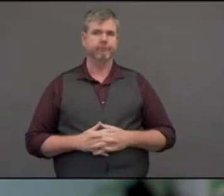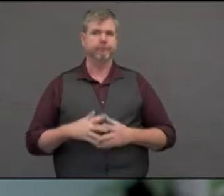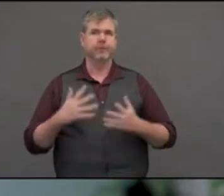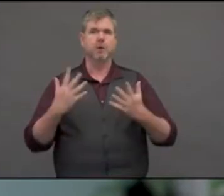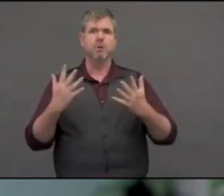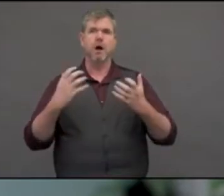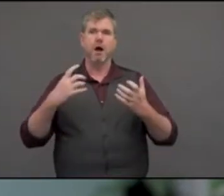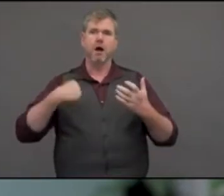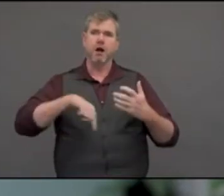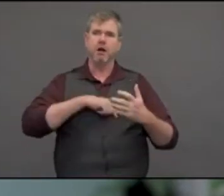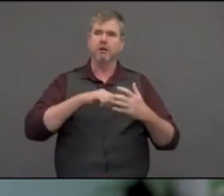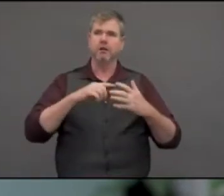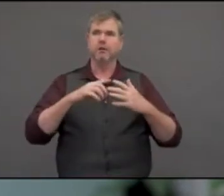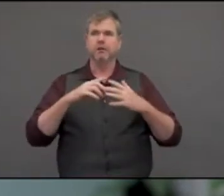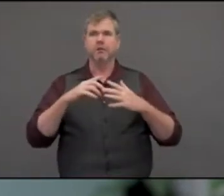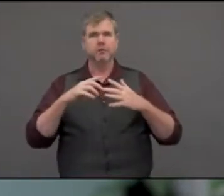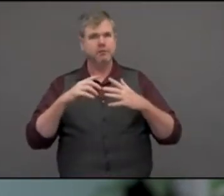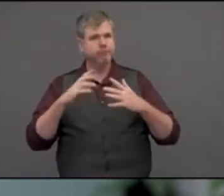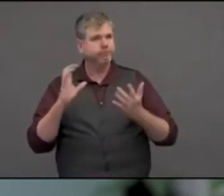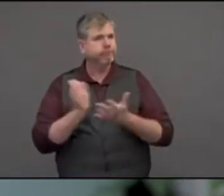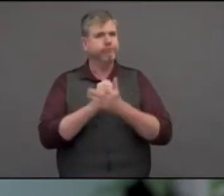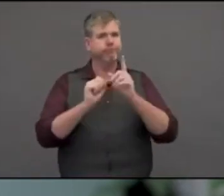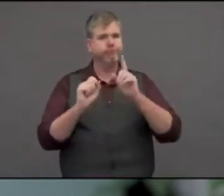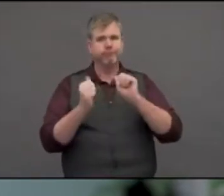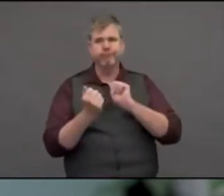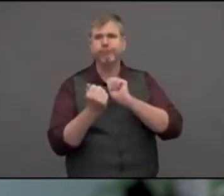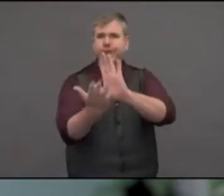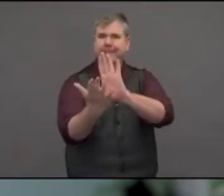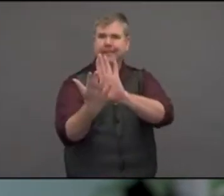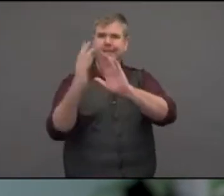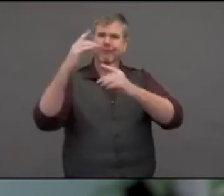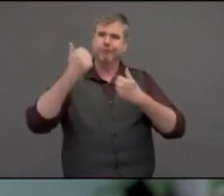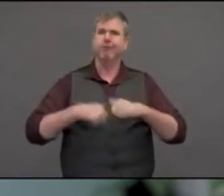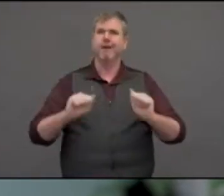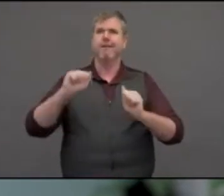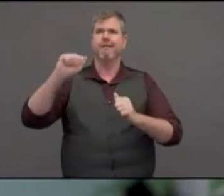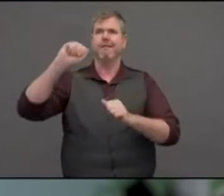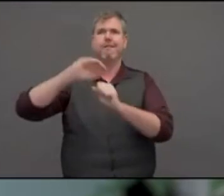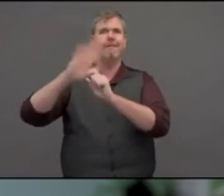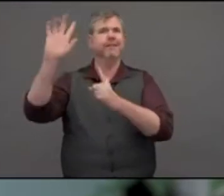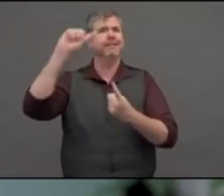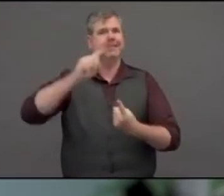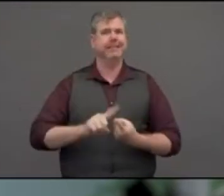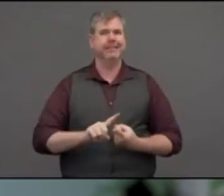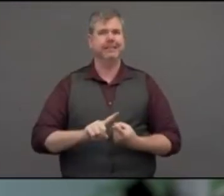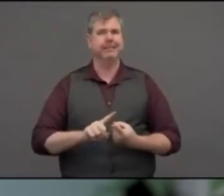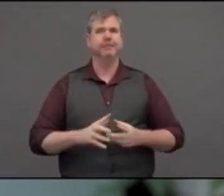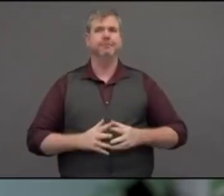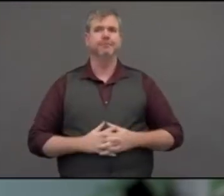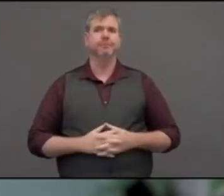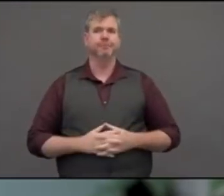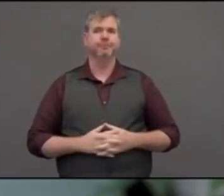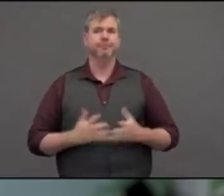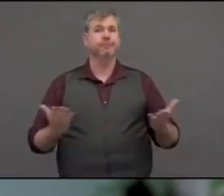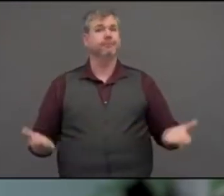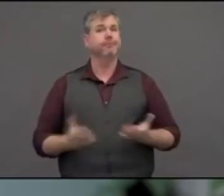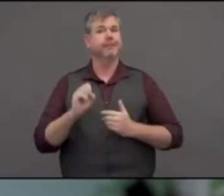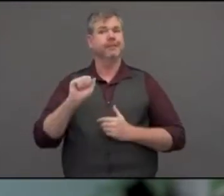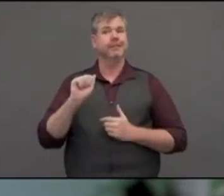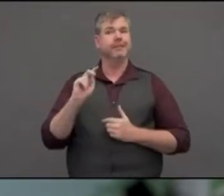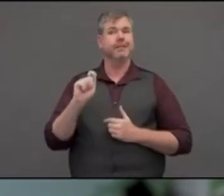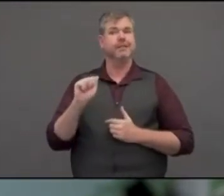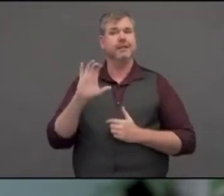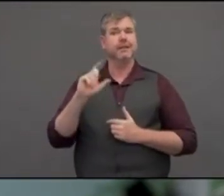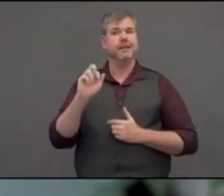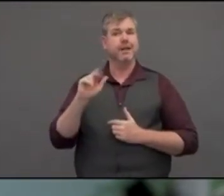Clara County, there have been extraordinary investments in testing, extraordinary push to provide and expand